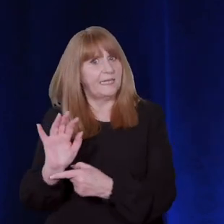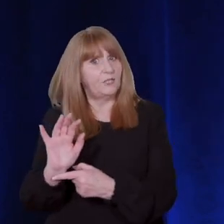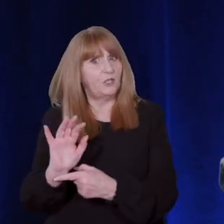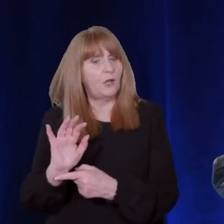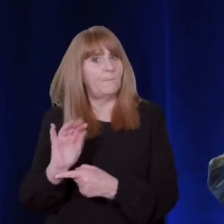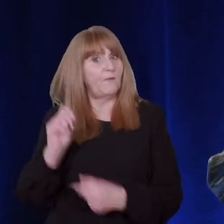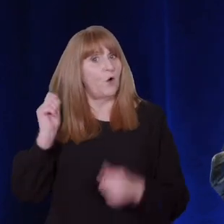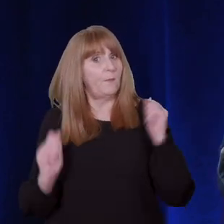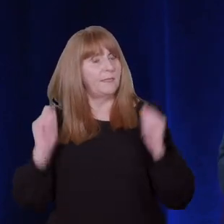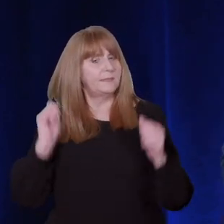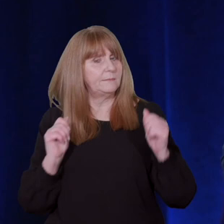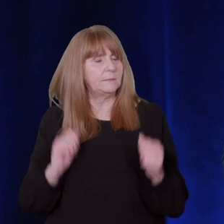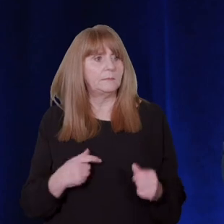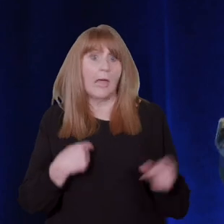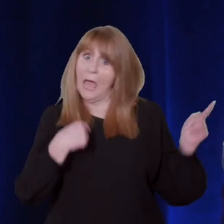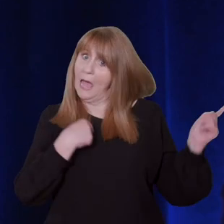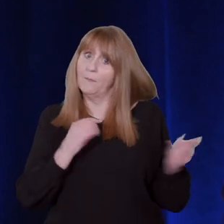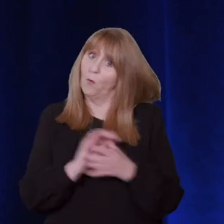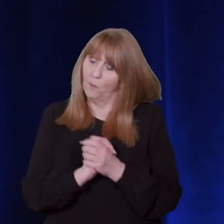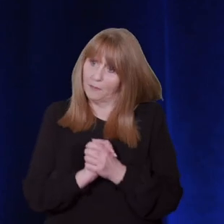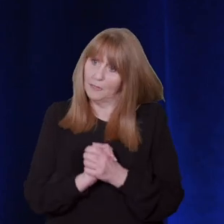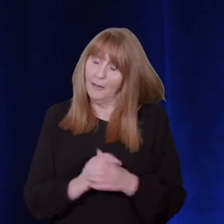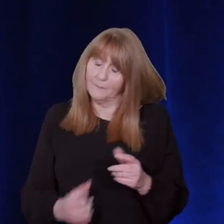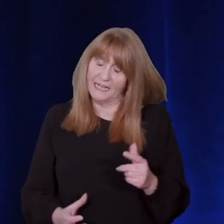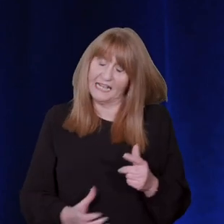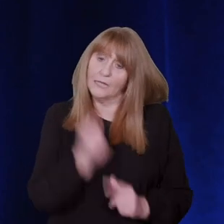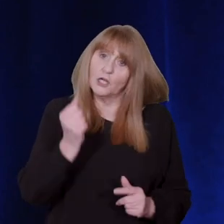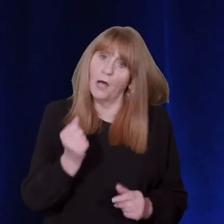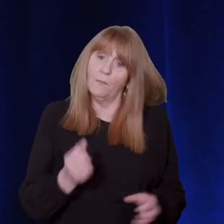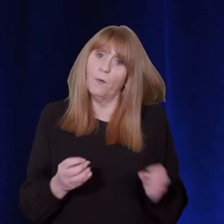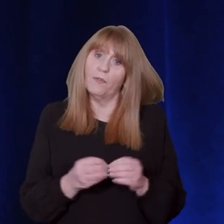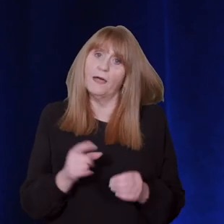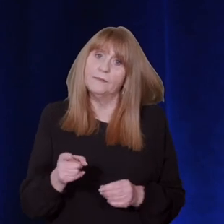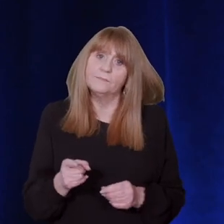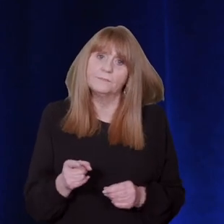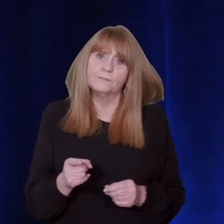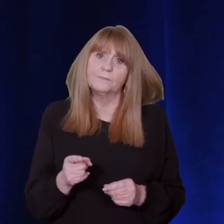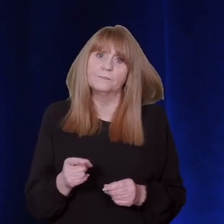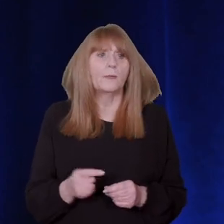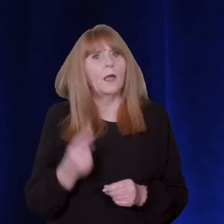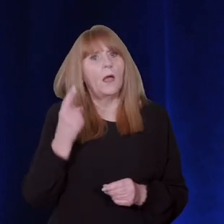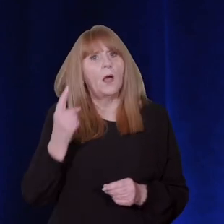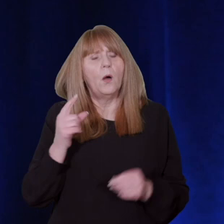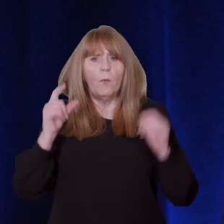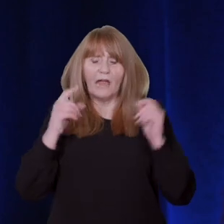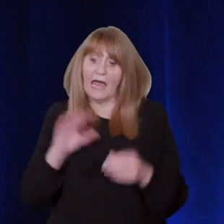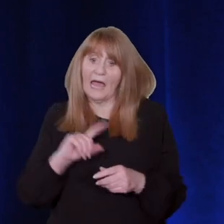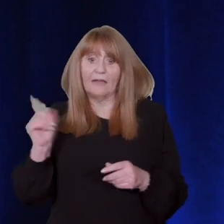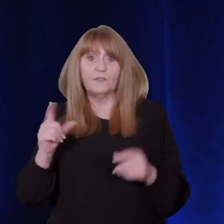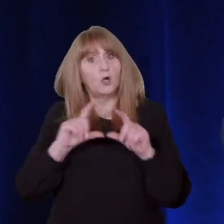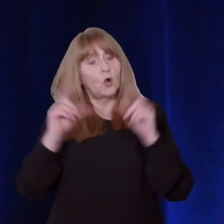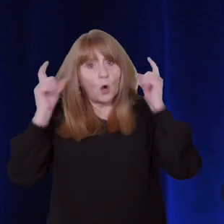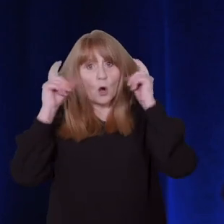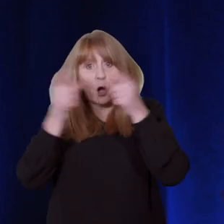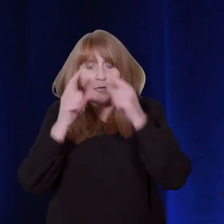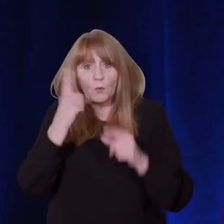relationship, we have got to look people in the eye and ask them how they're doing. I was driving along home after one college session one day, and